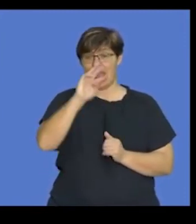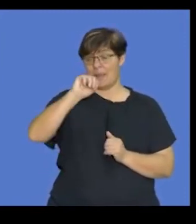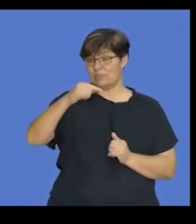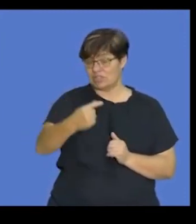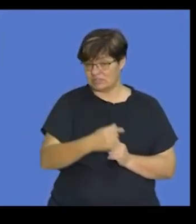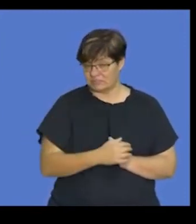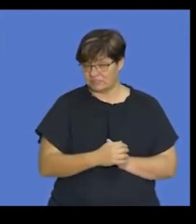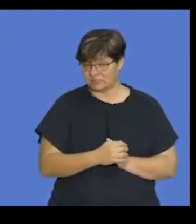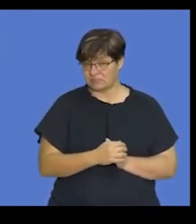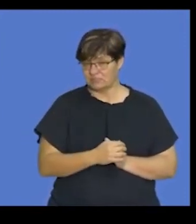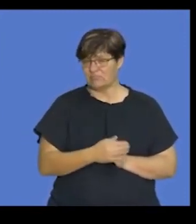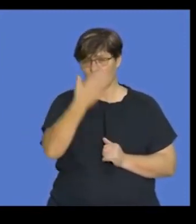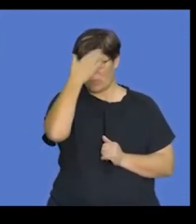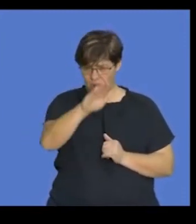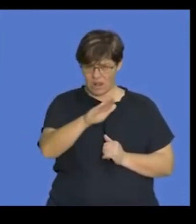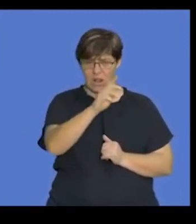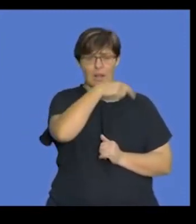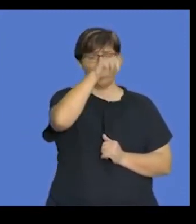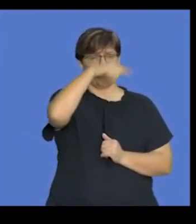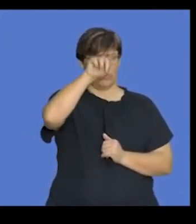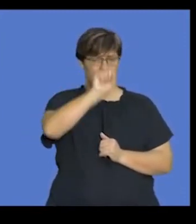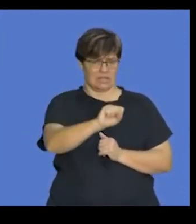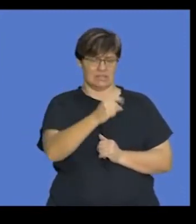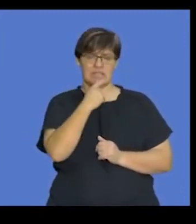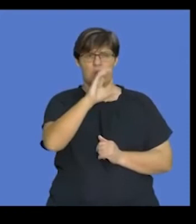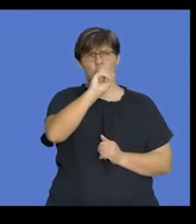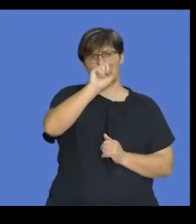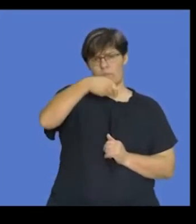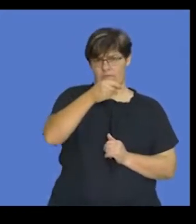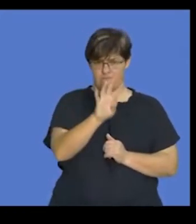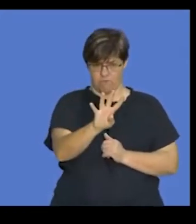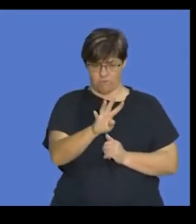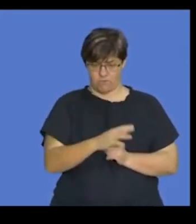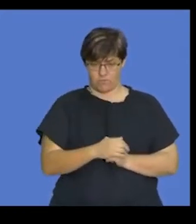I know mu s, they told me it was 0.4.